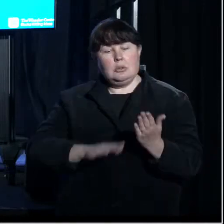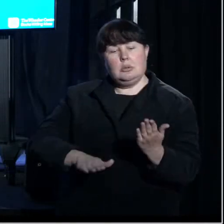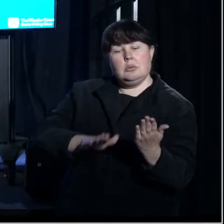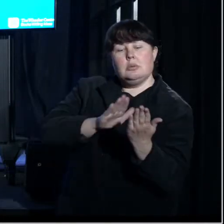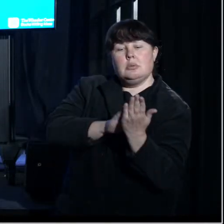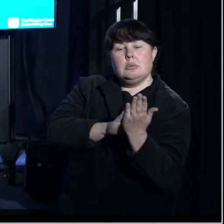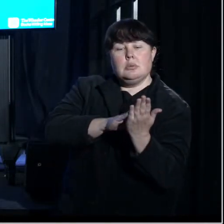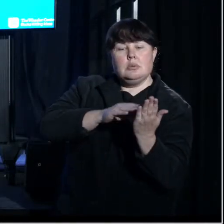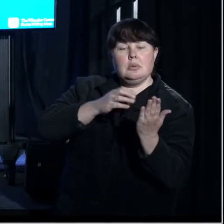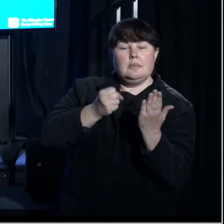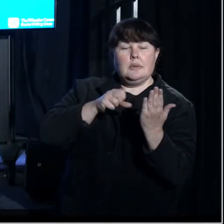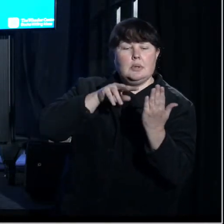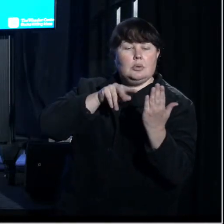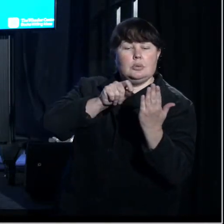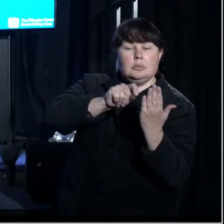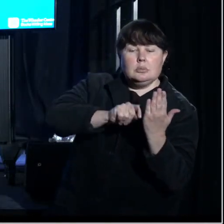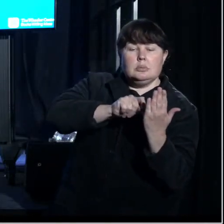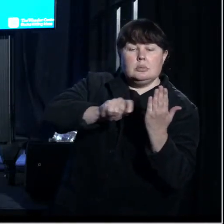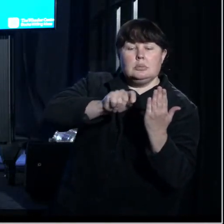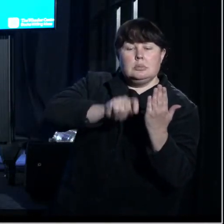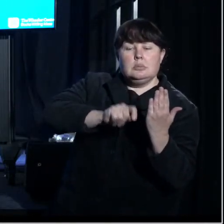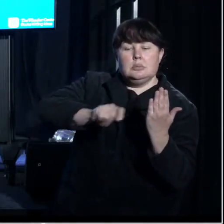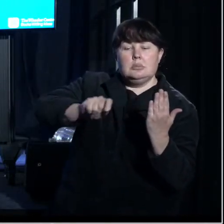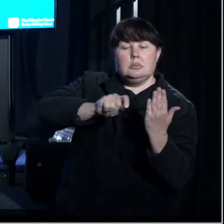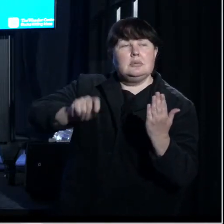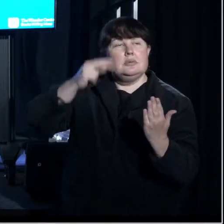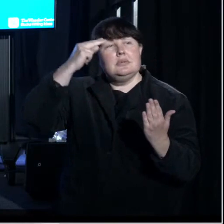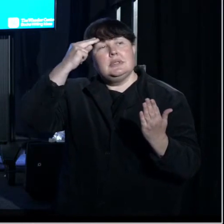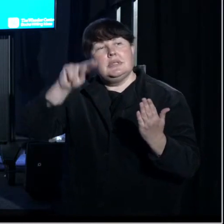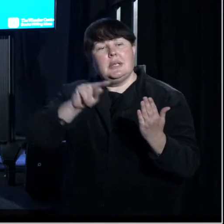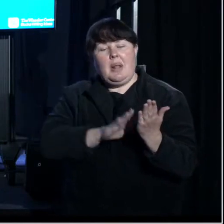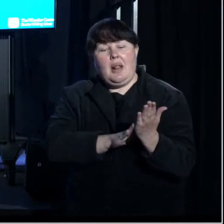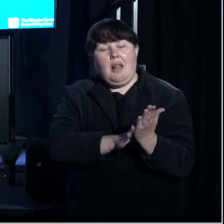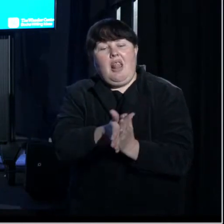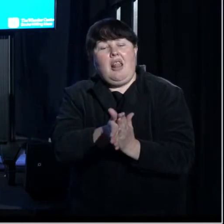right-hand corner. Thank you.